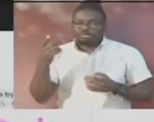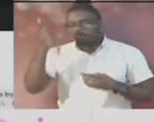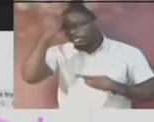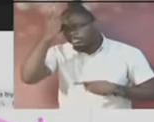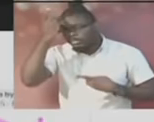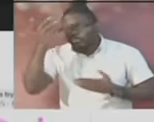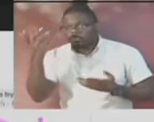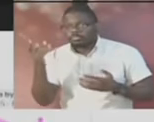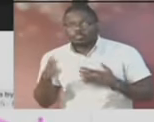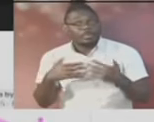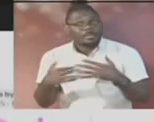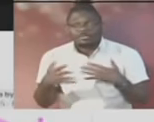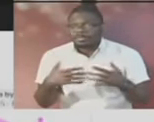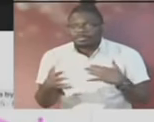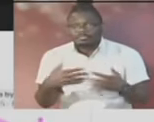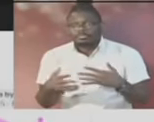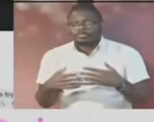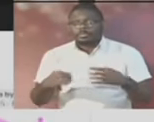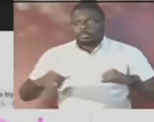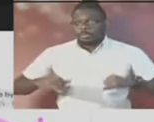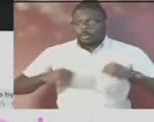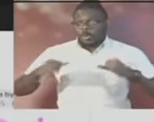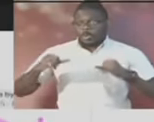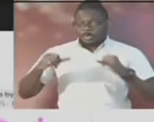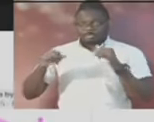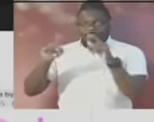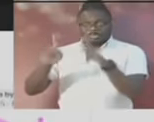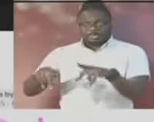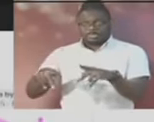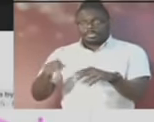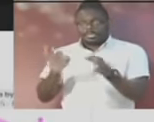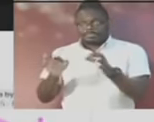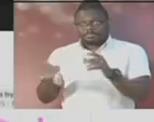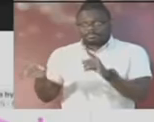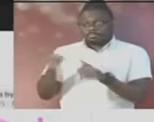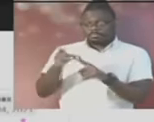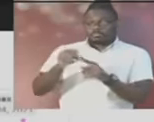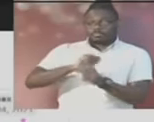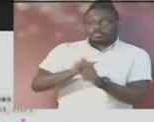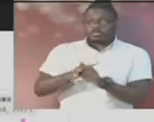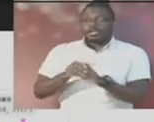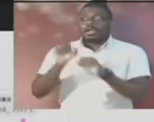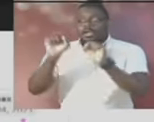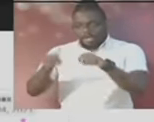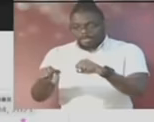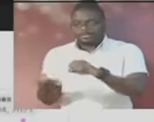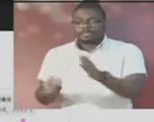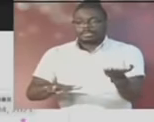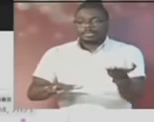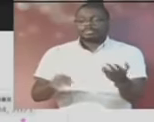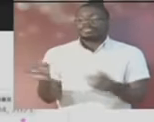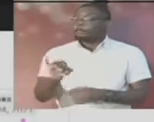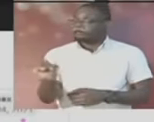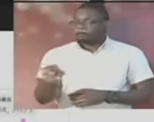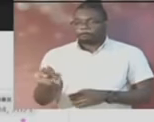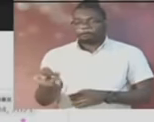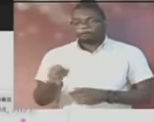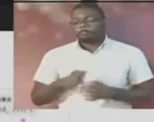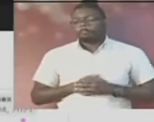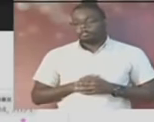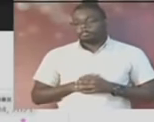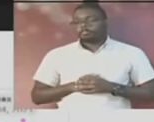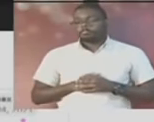for granted that if they get COVID, they'll be okay. Next slide, please. Looking at the overall